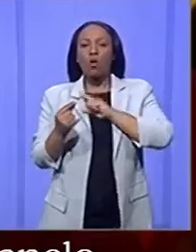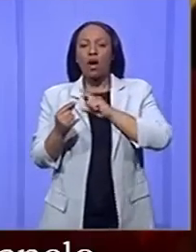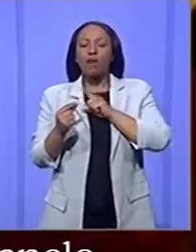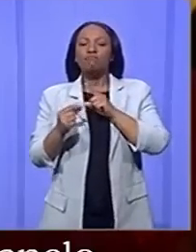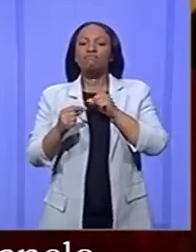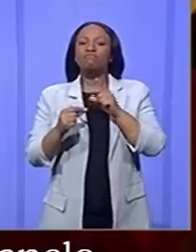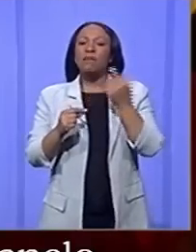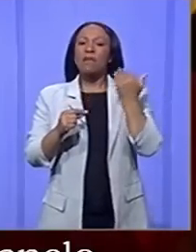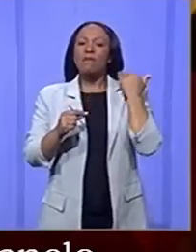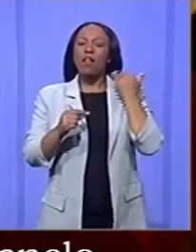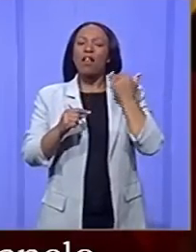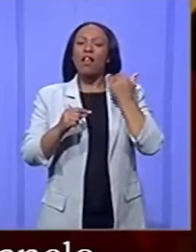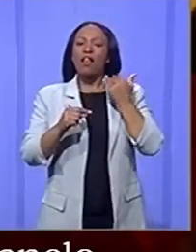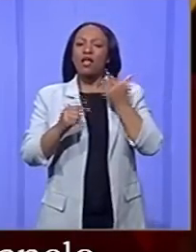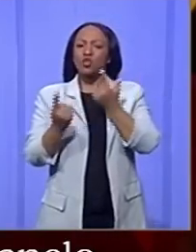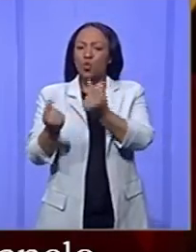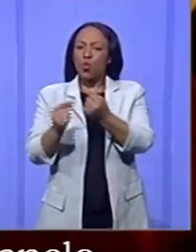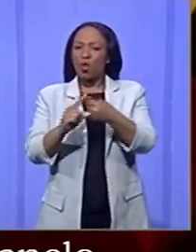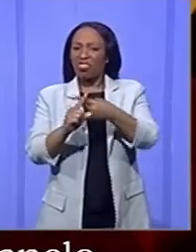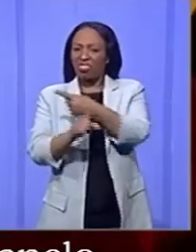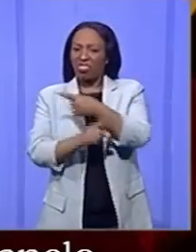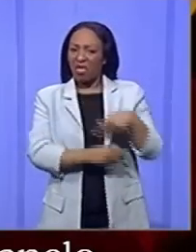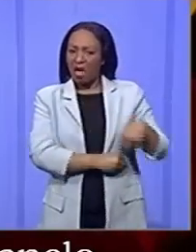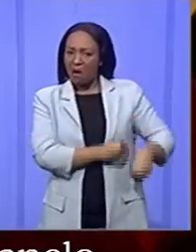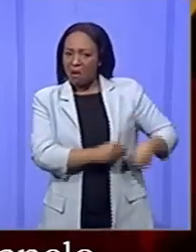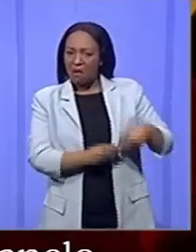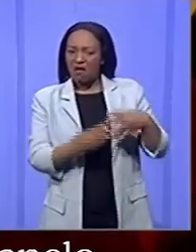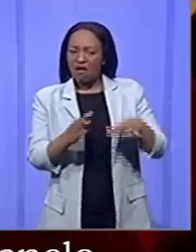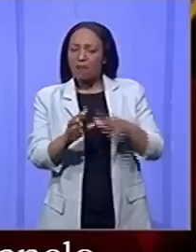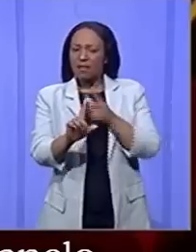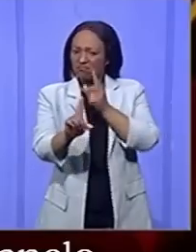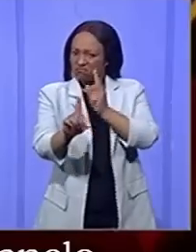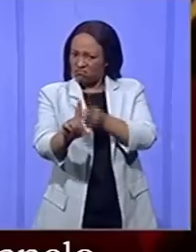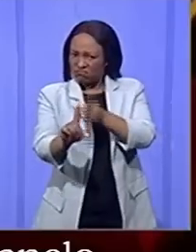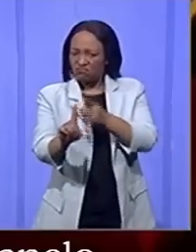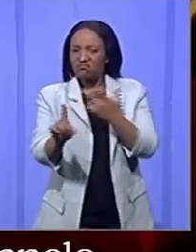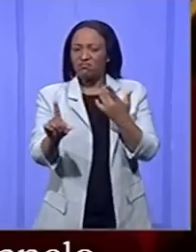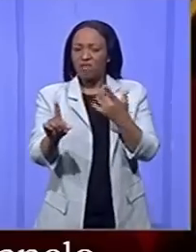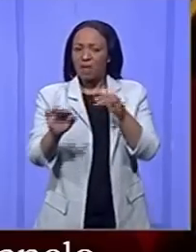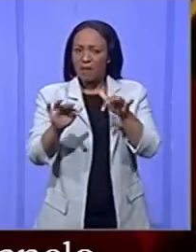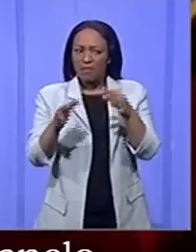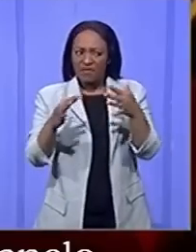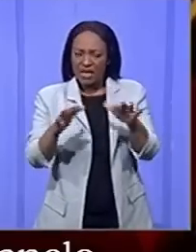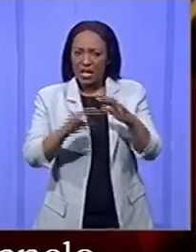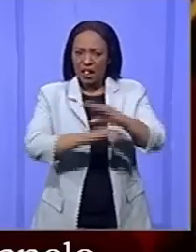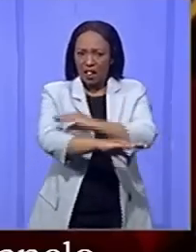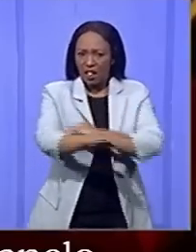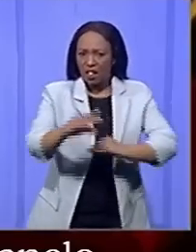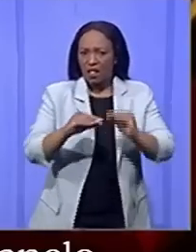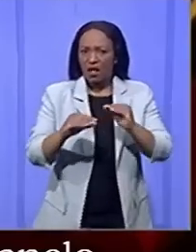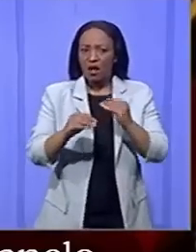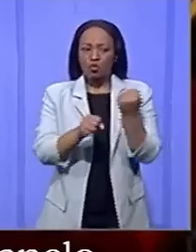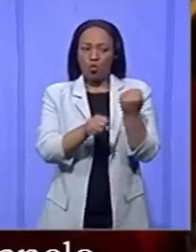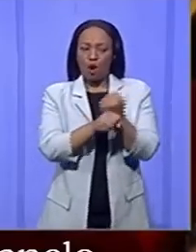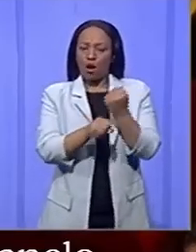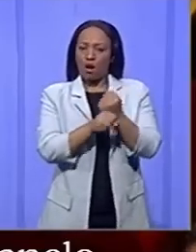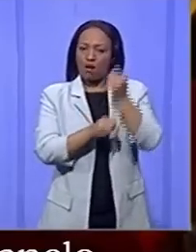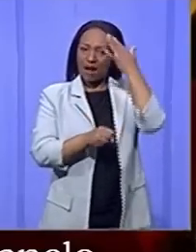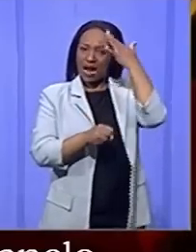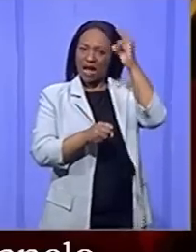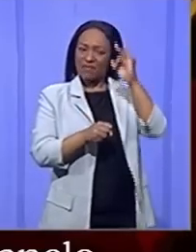management ha ho na le menyenyetsi e itseng kgathanong le ba ileng hore ba sebeletsa mmuso a o